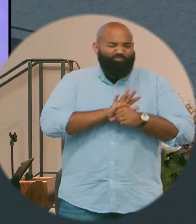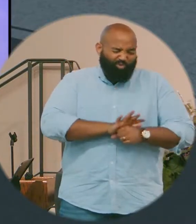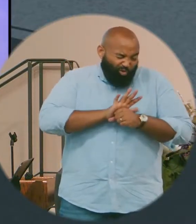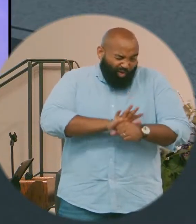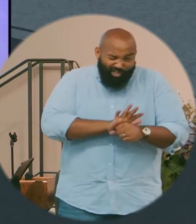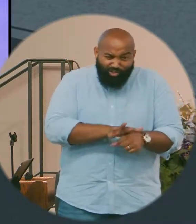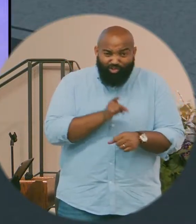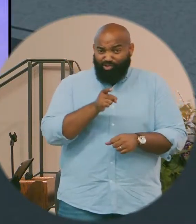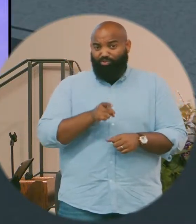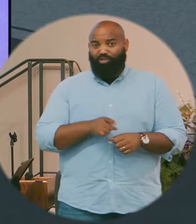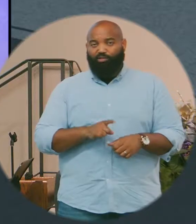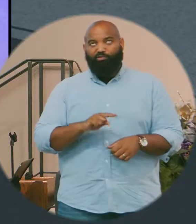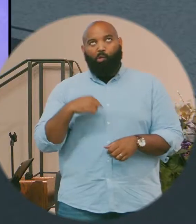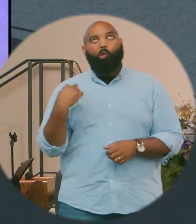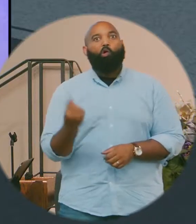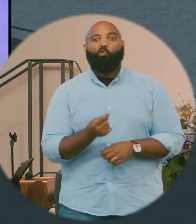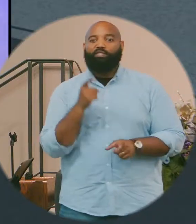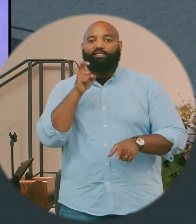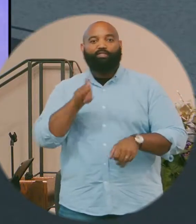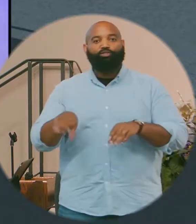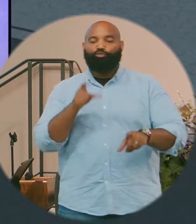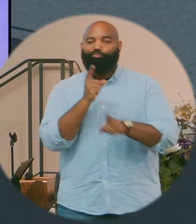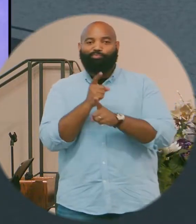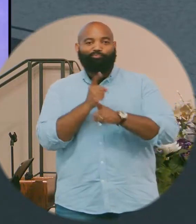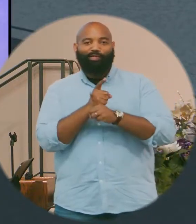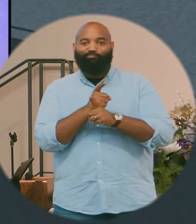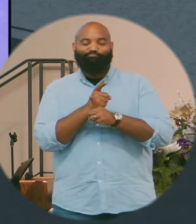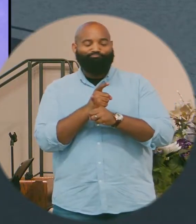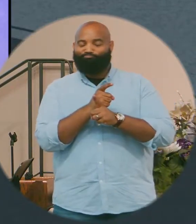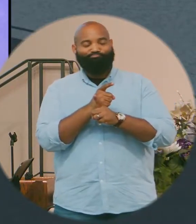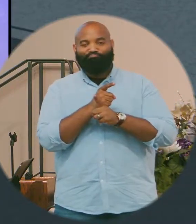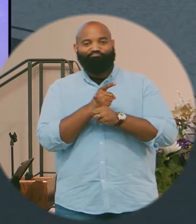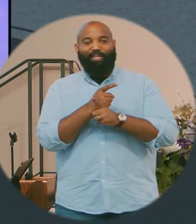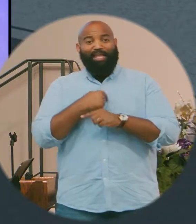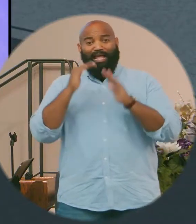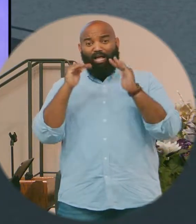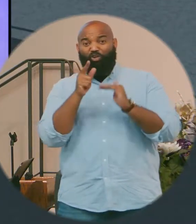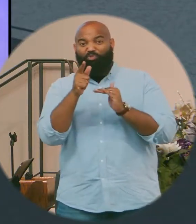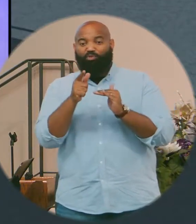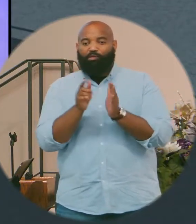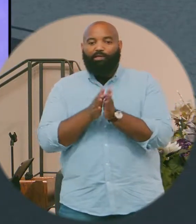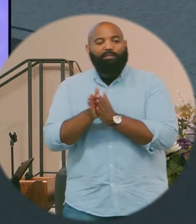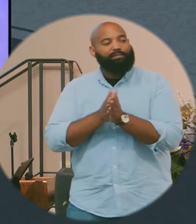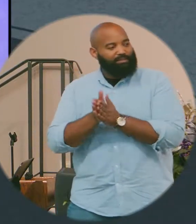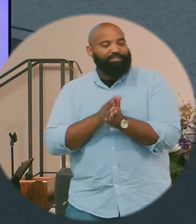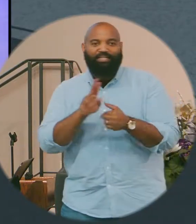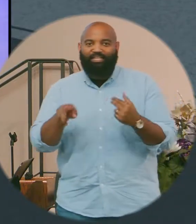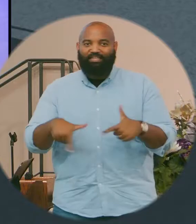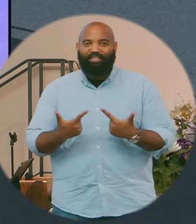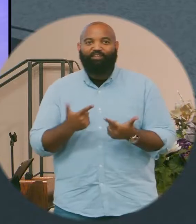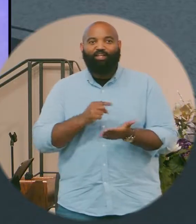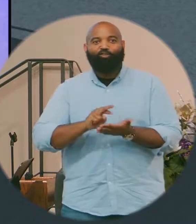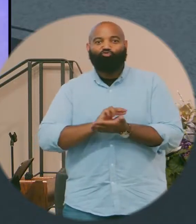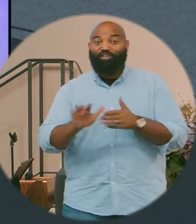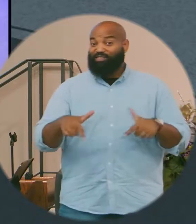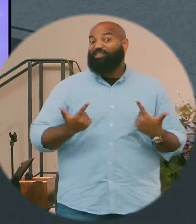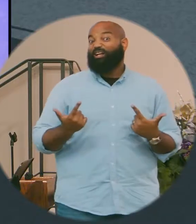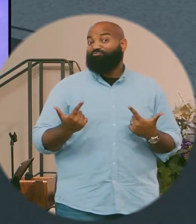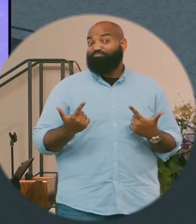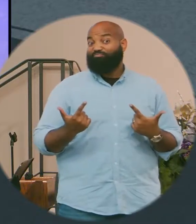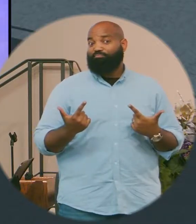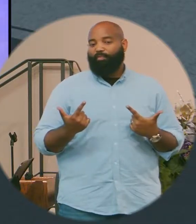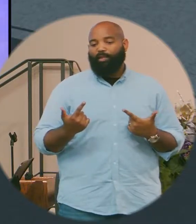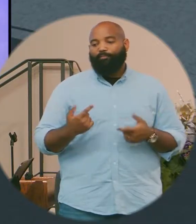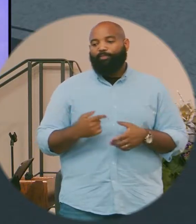you always have to do the right thing, but I do hope that you feel motivated to live a righteous life. I'm not talking